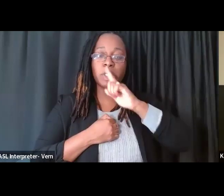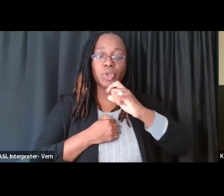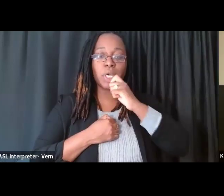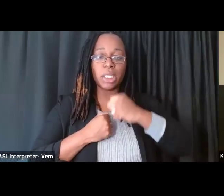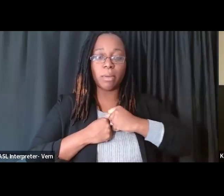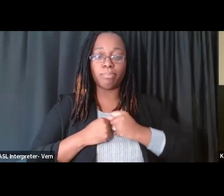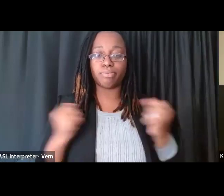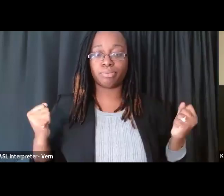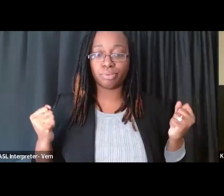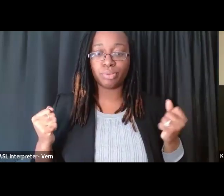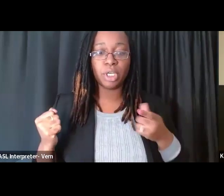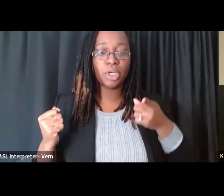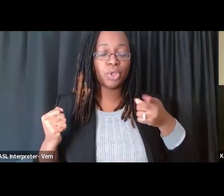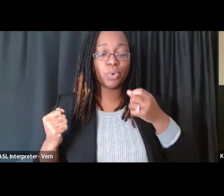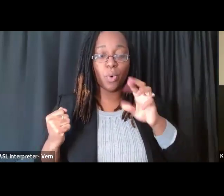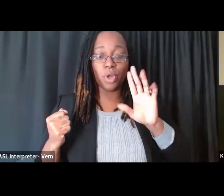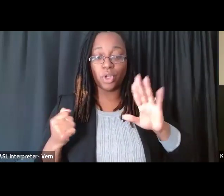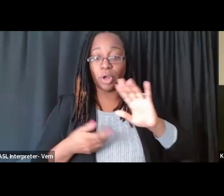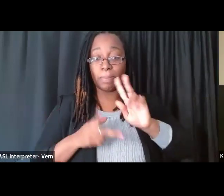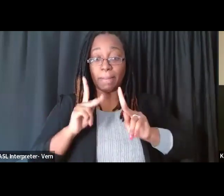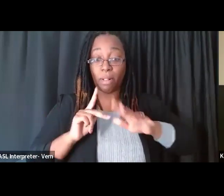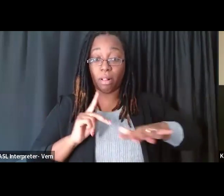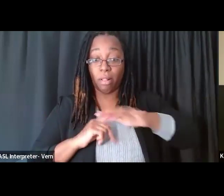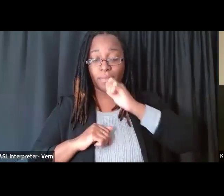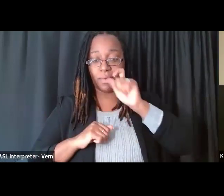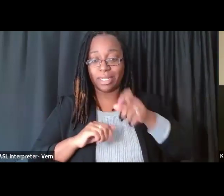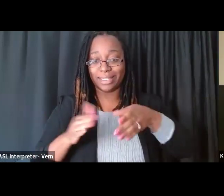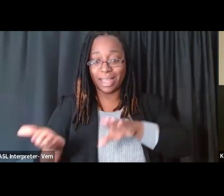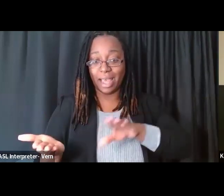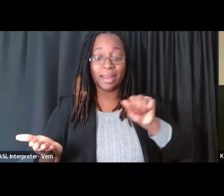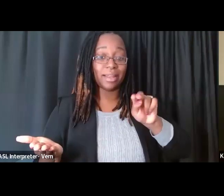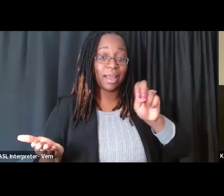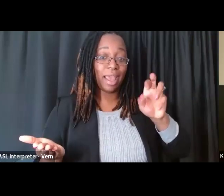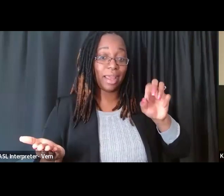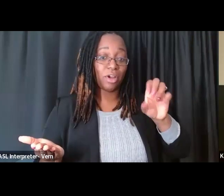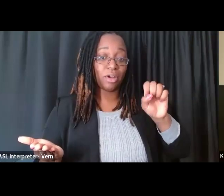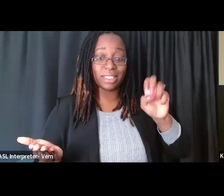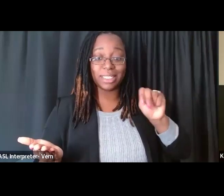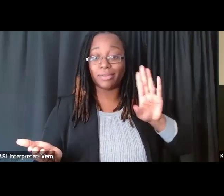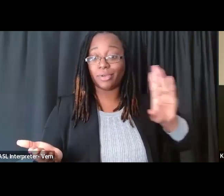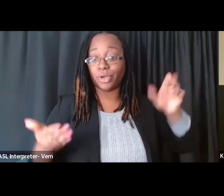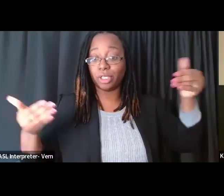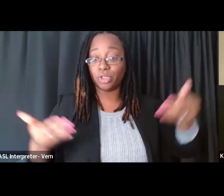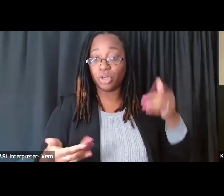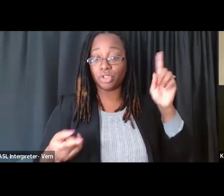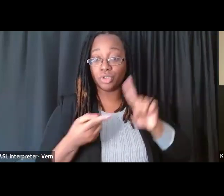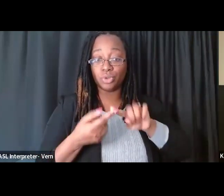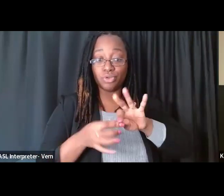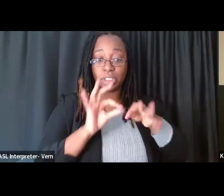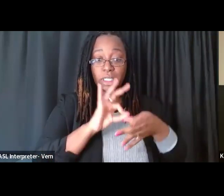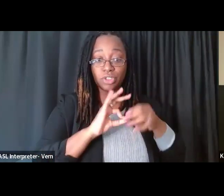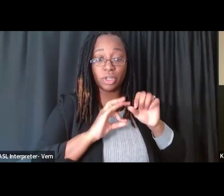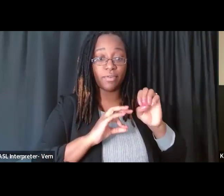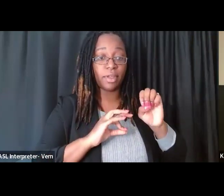kin having to die. This is Anne Carson from her introduction of her translations of Euripides. There is a theory that watching